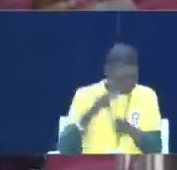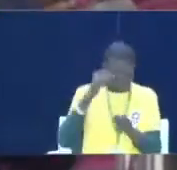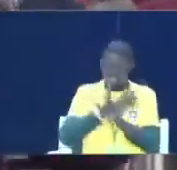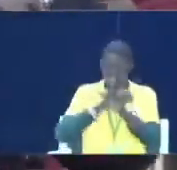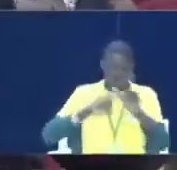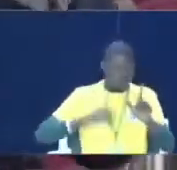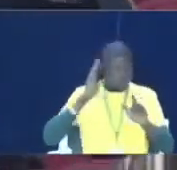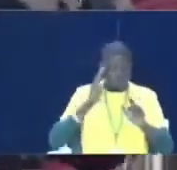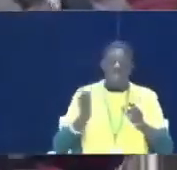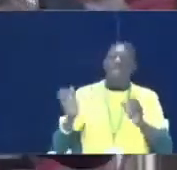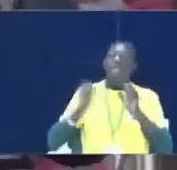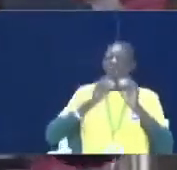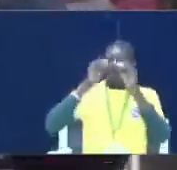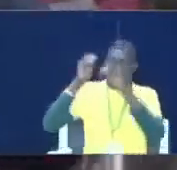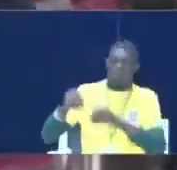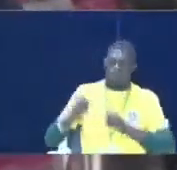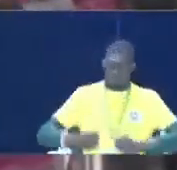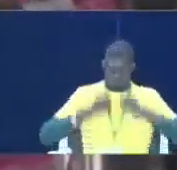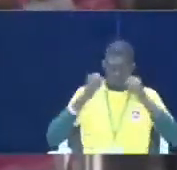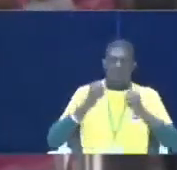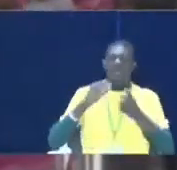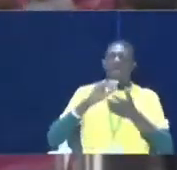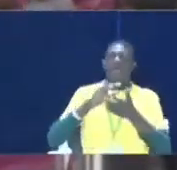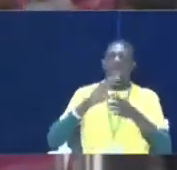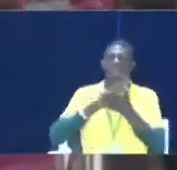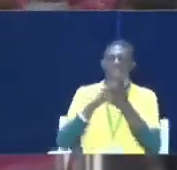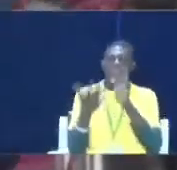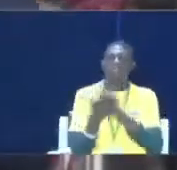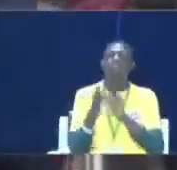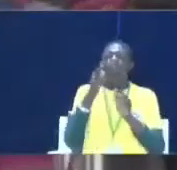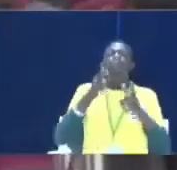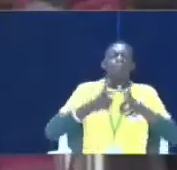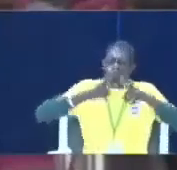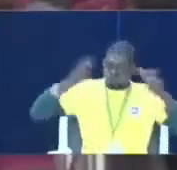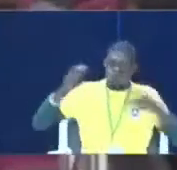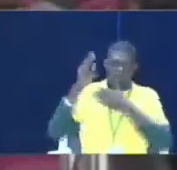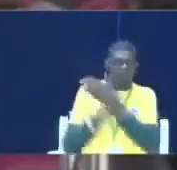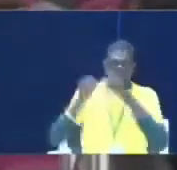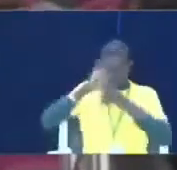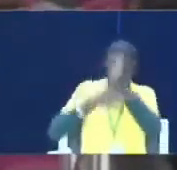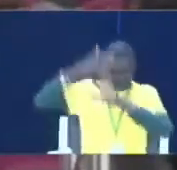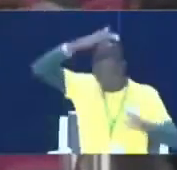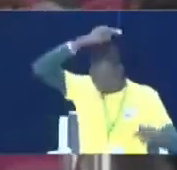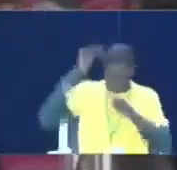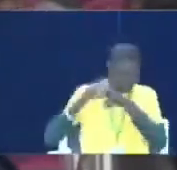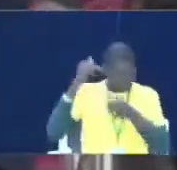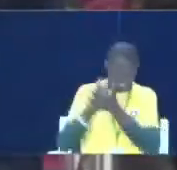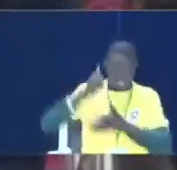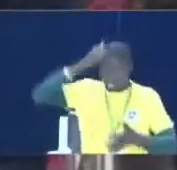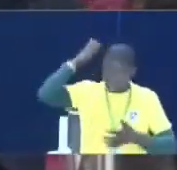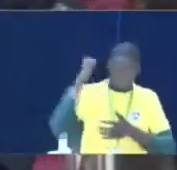will endue you with power and set you on course for enlargement in the name of Jesus.